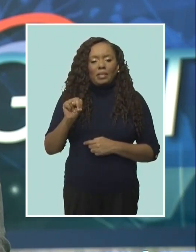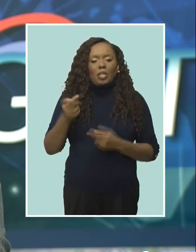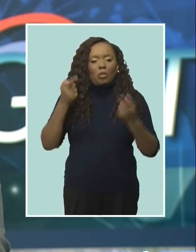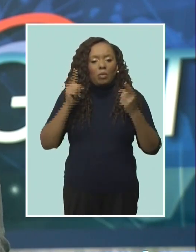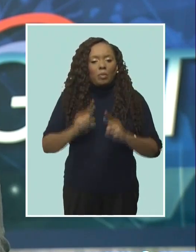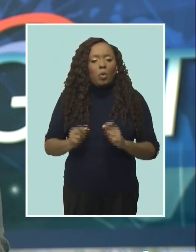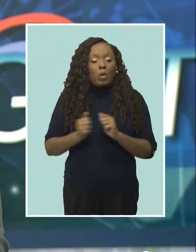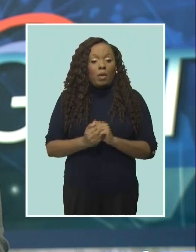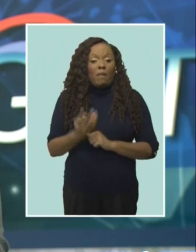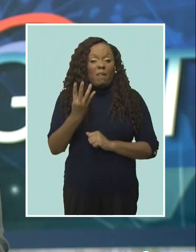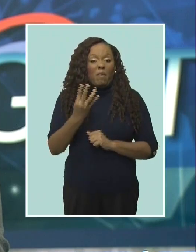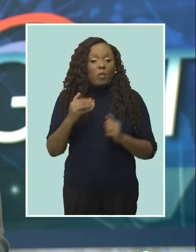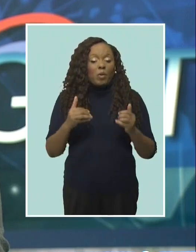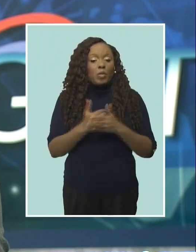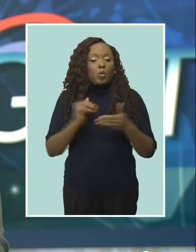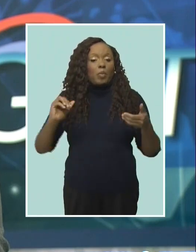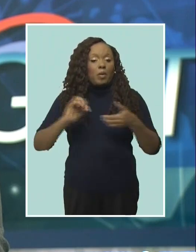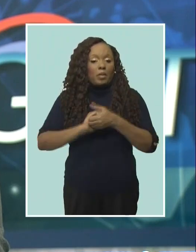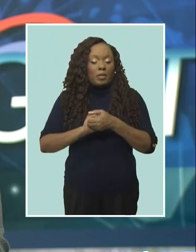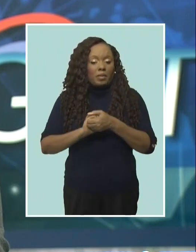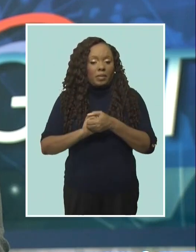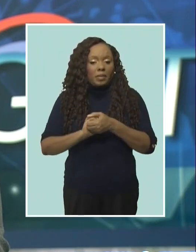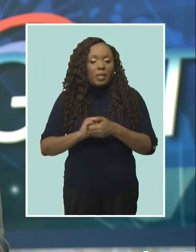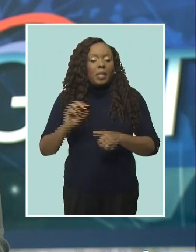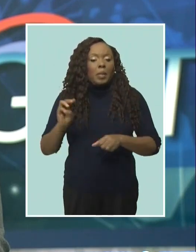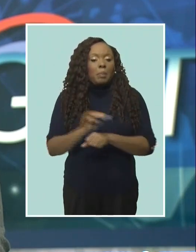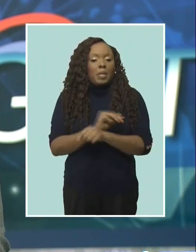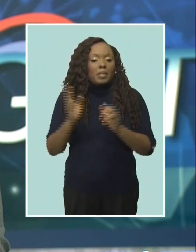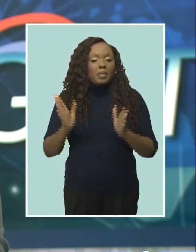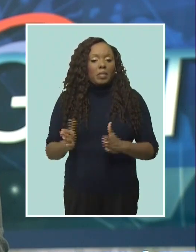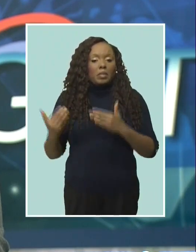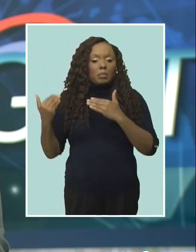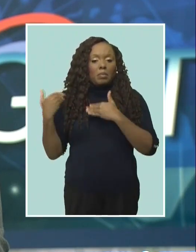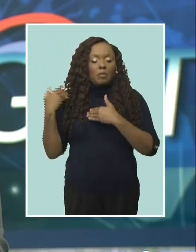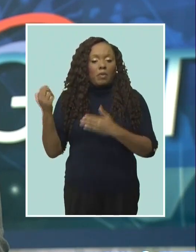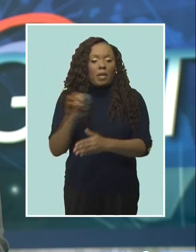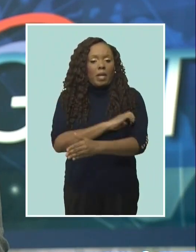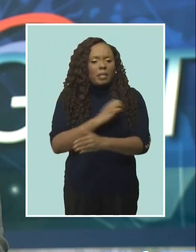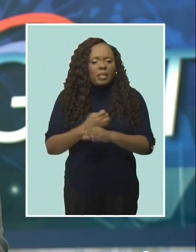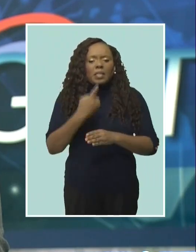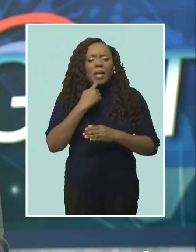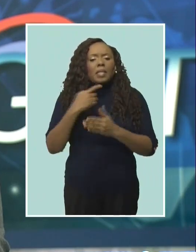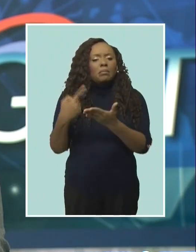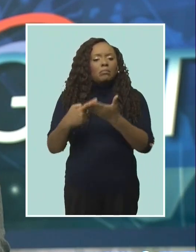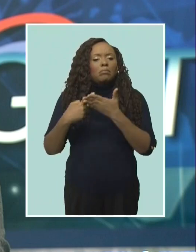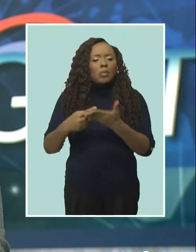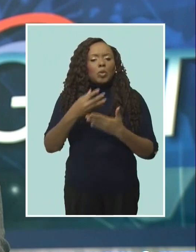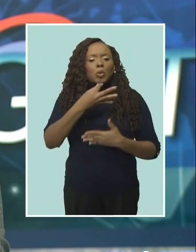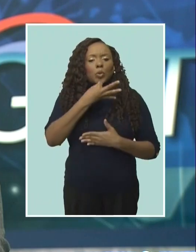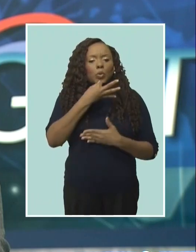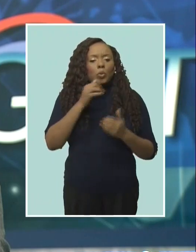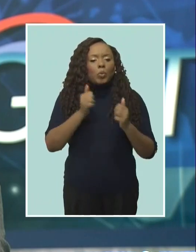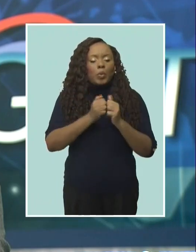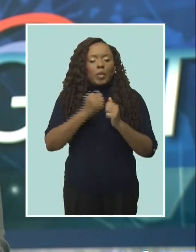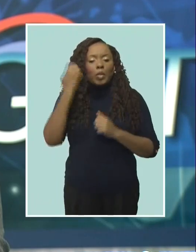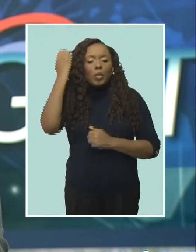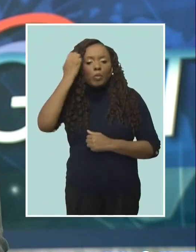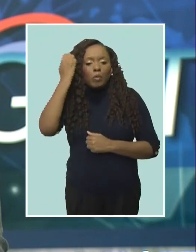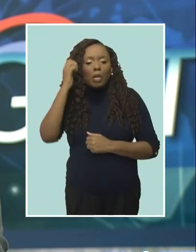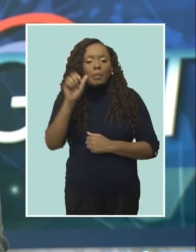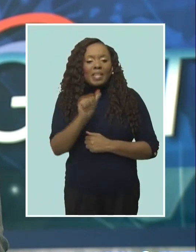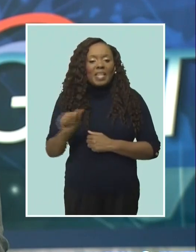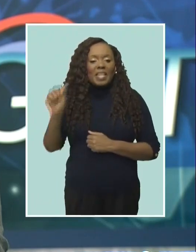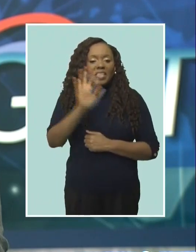and Business, Senator Lisa Cummins, says discussions will be held soon with countries and territories in Europe, Asia and